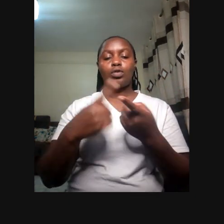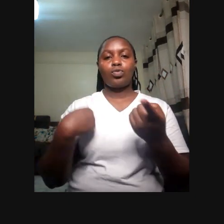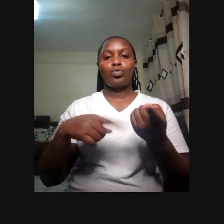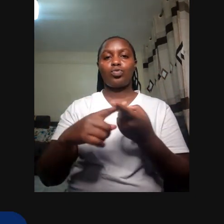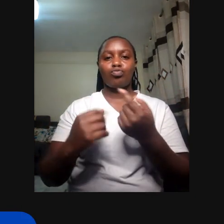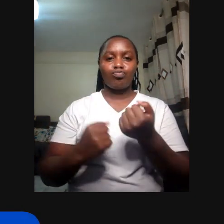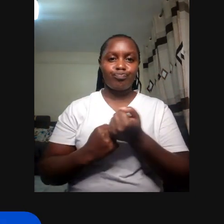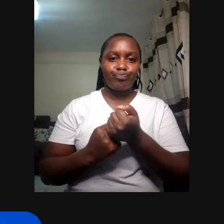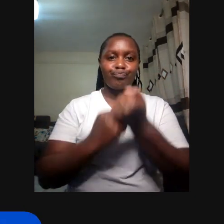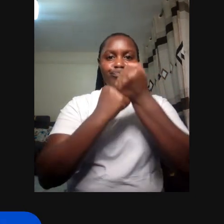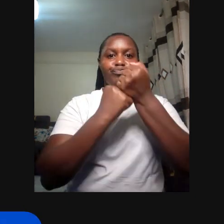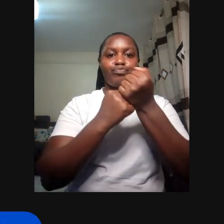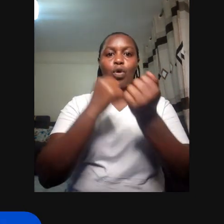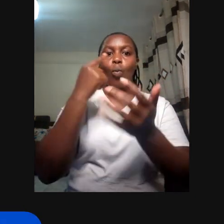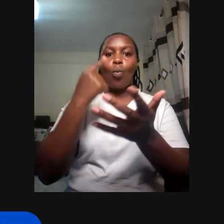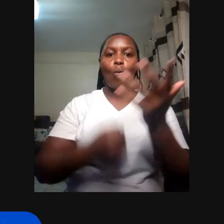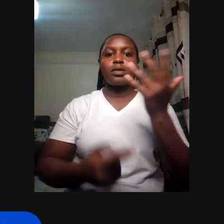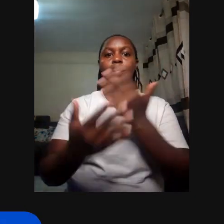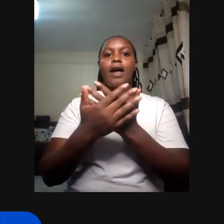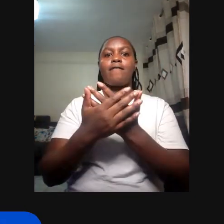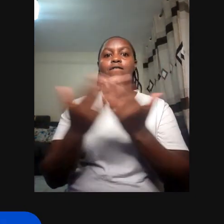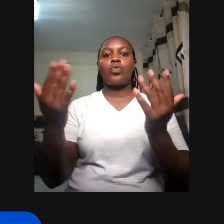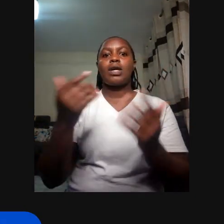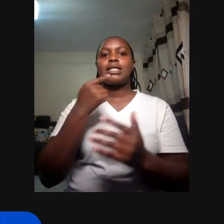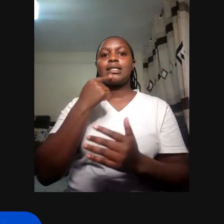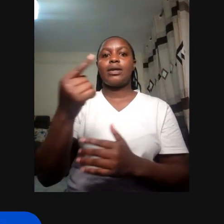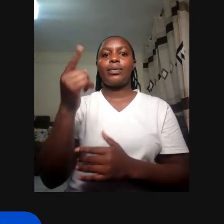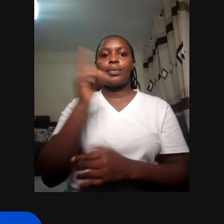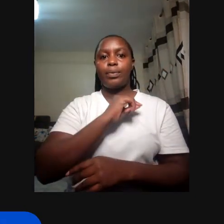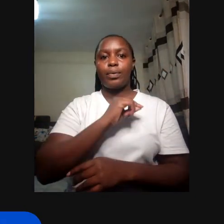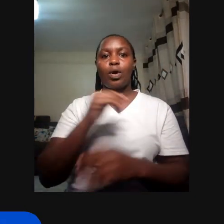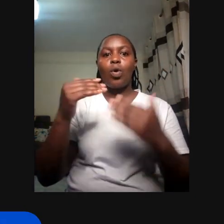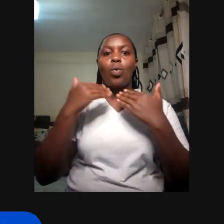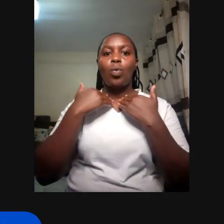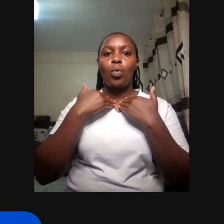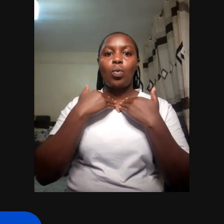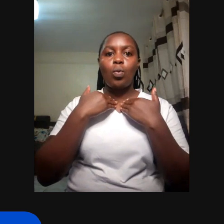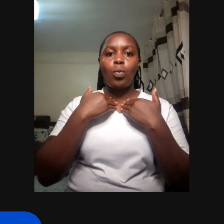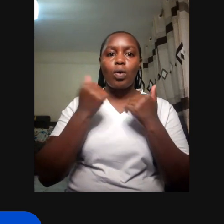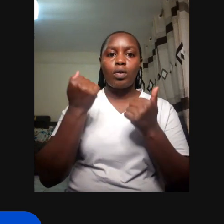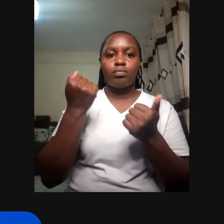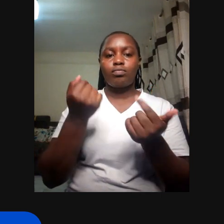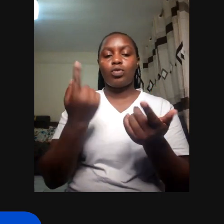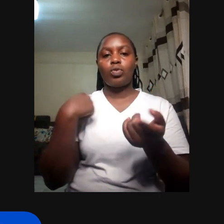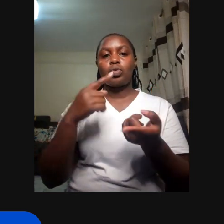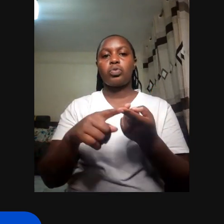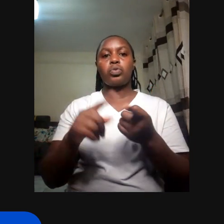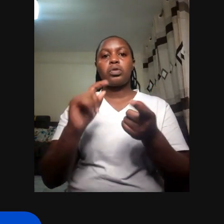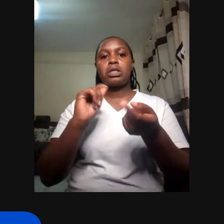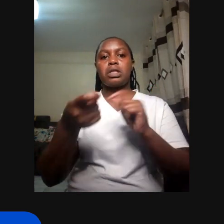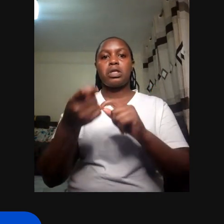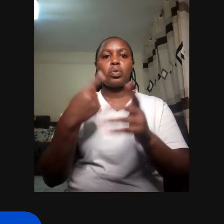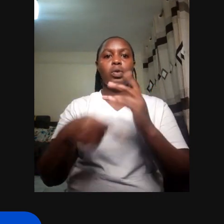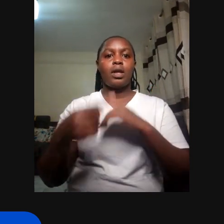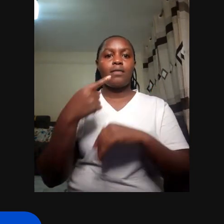has said. I wouldn't really want to regurgitate what they have already said, but